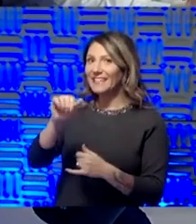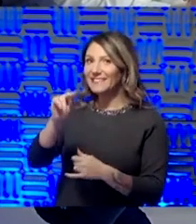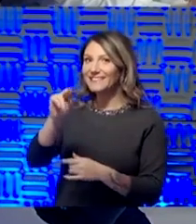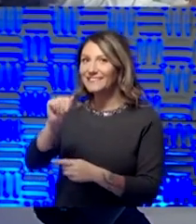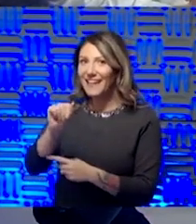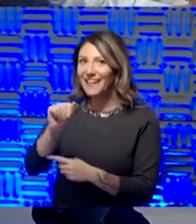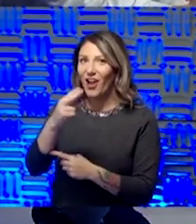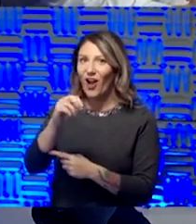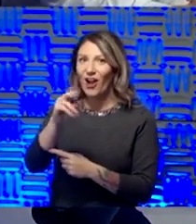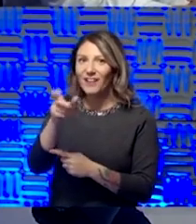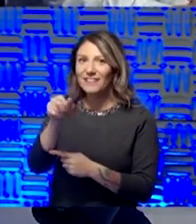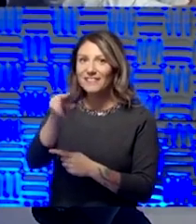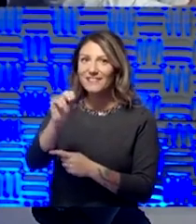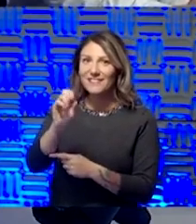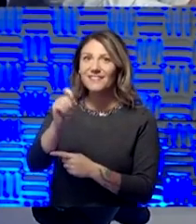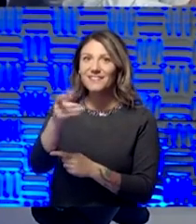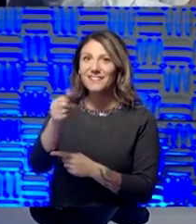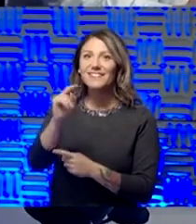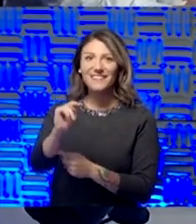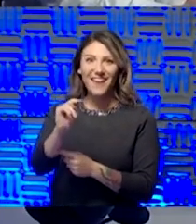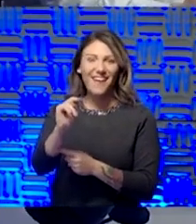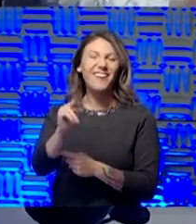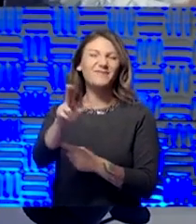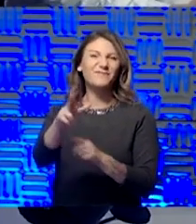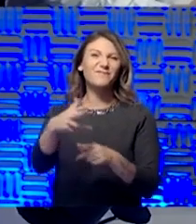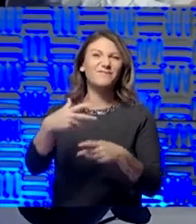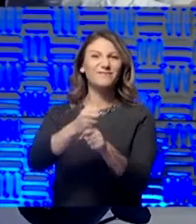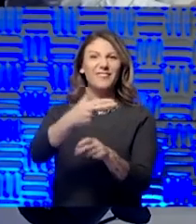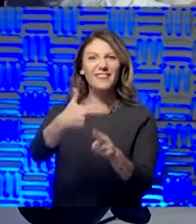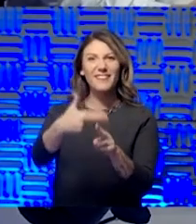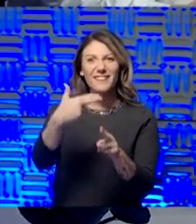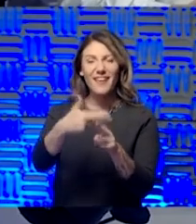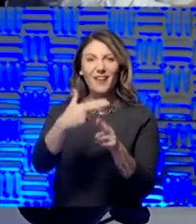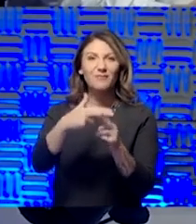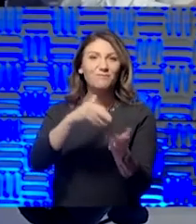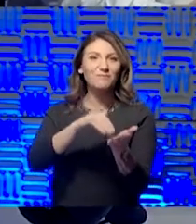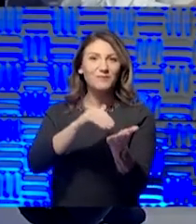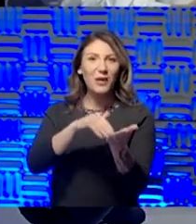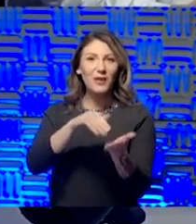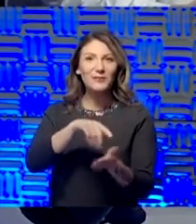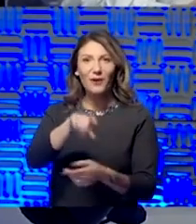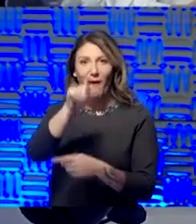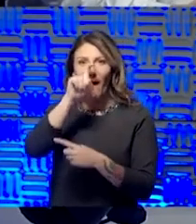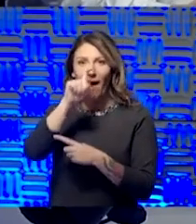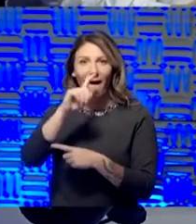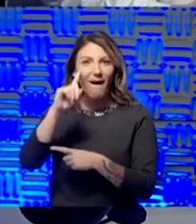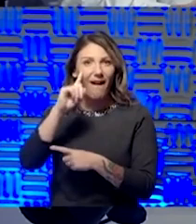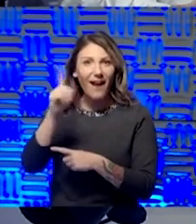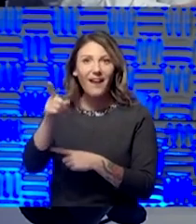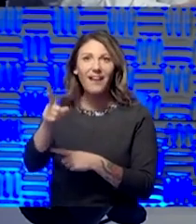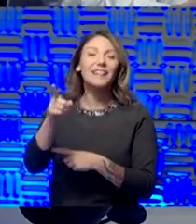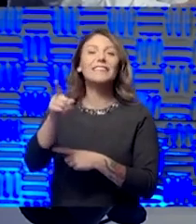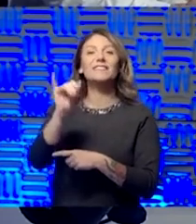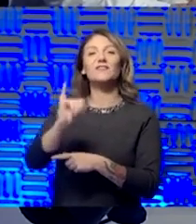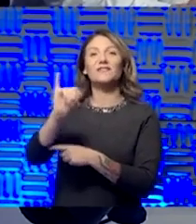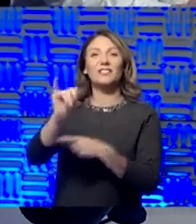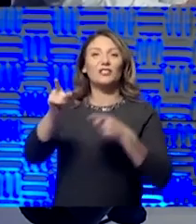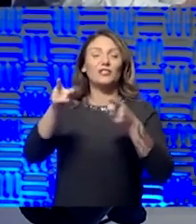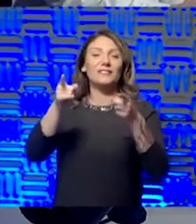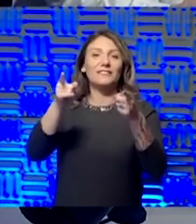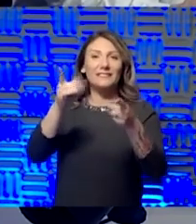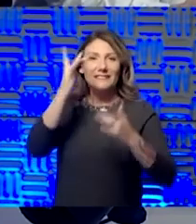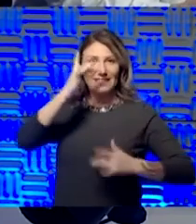him Hawkeye. So Dr. Hawkeye here in the Dolph Simons Family Studio at the University of Kansas Health System. Good